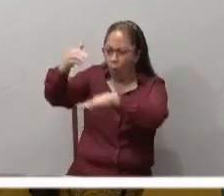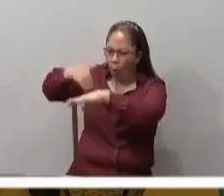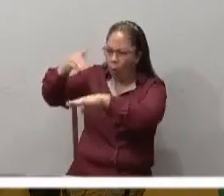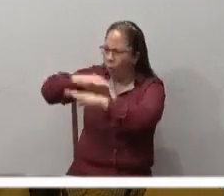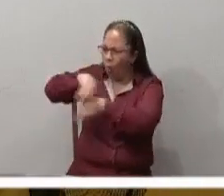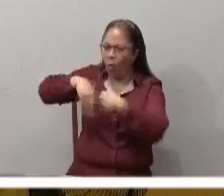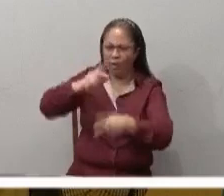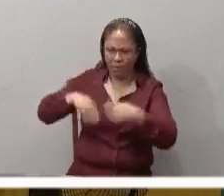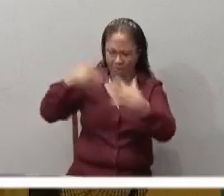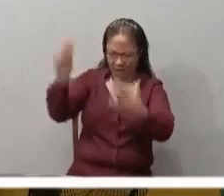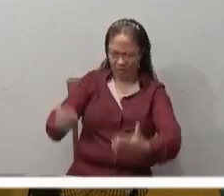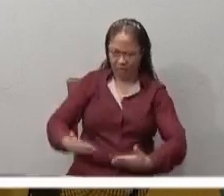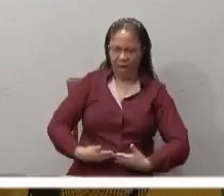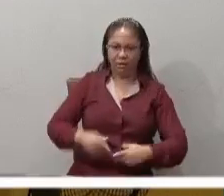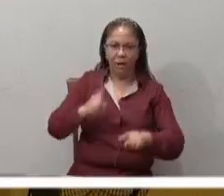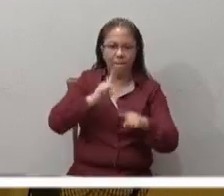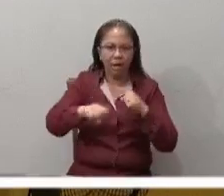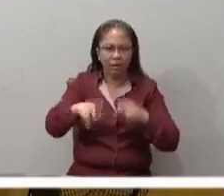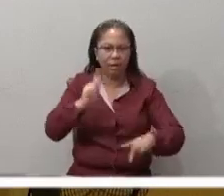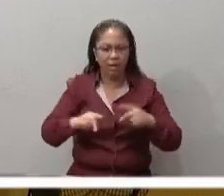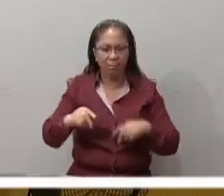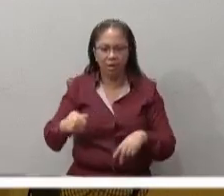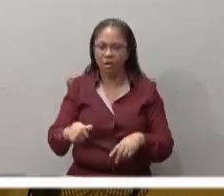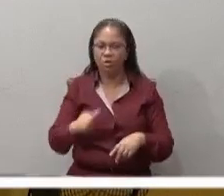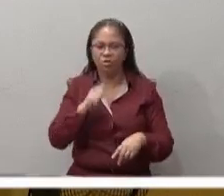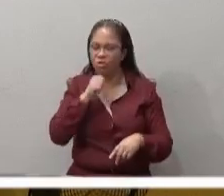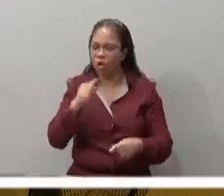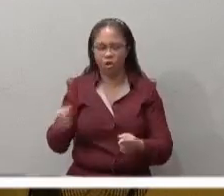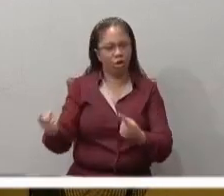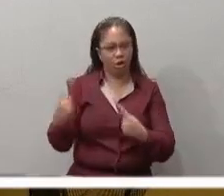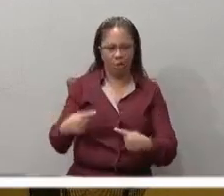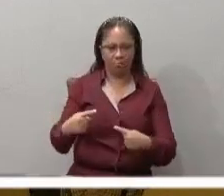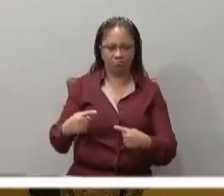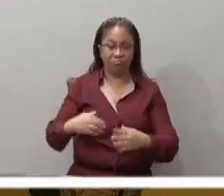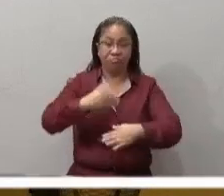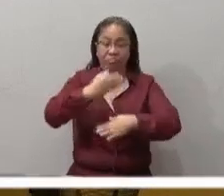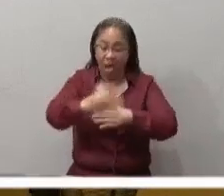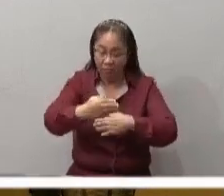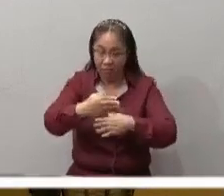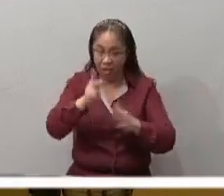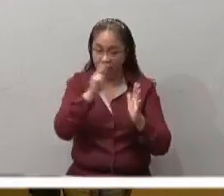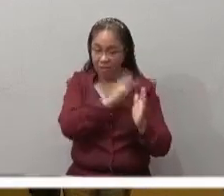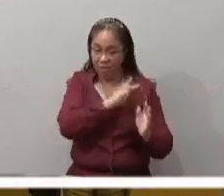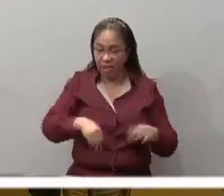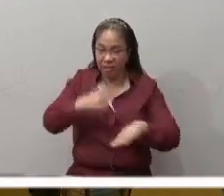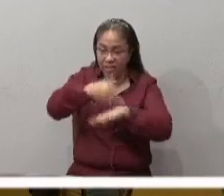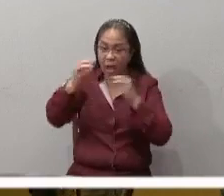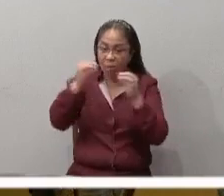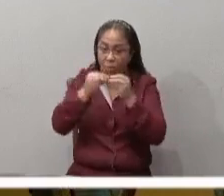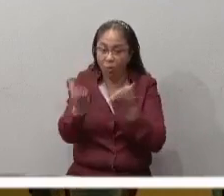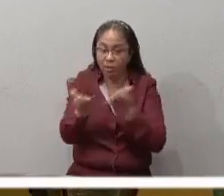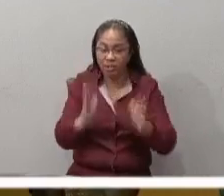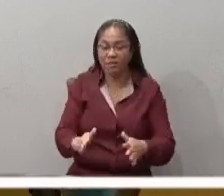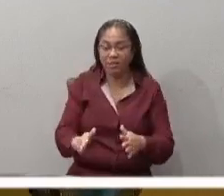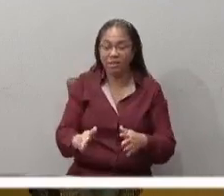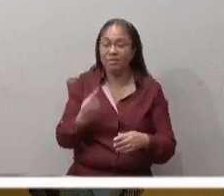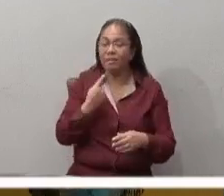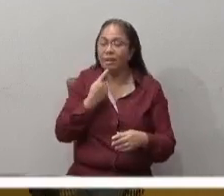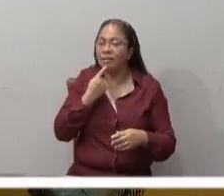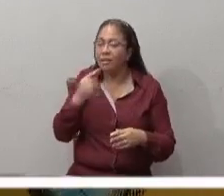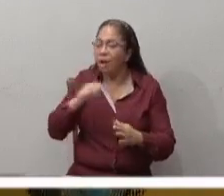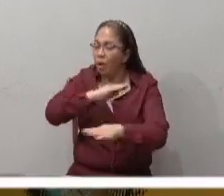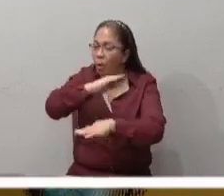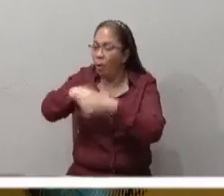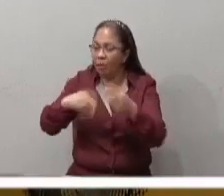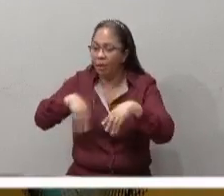invited, but they would not come. Next, he sent some more servants. 'Tell those who have